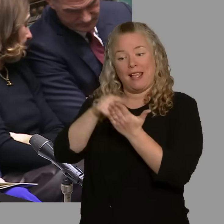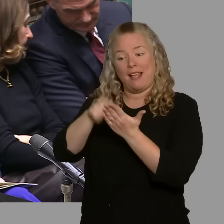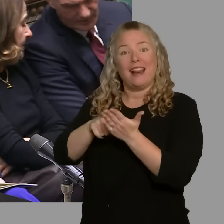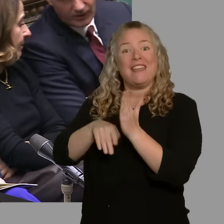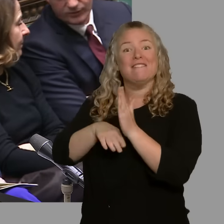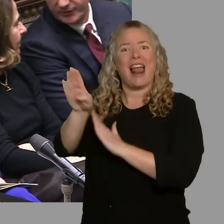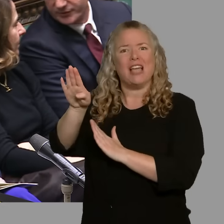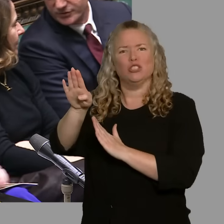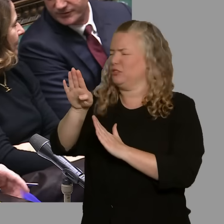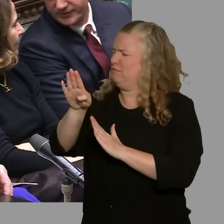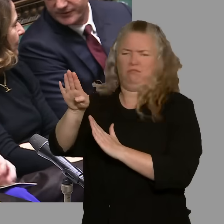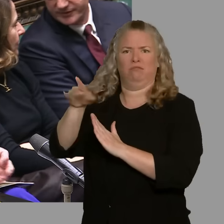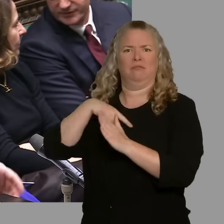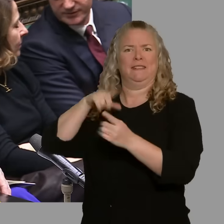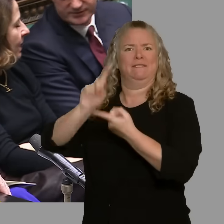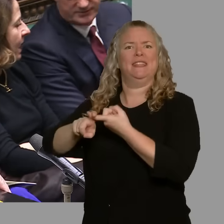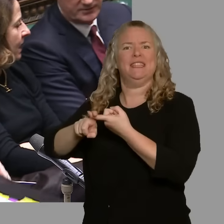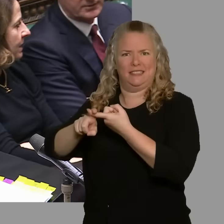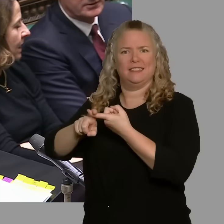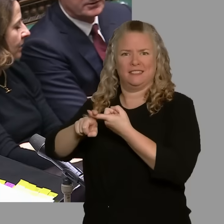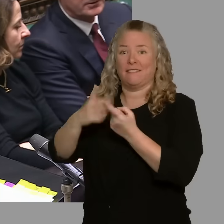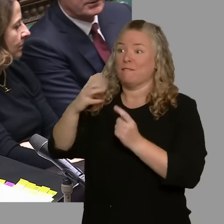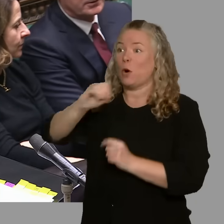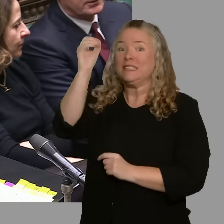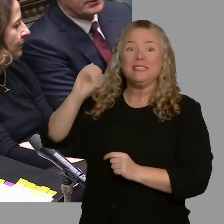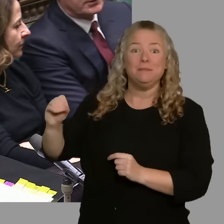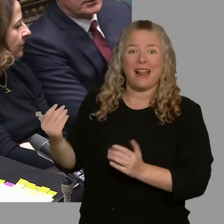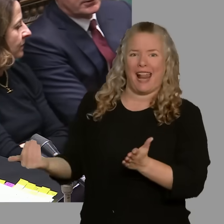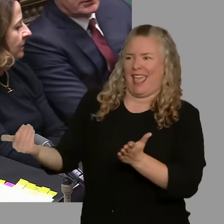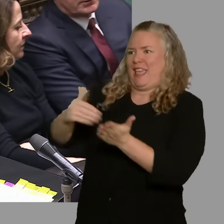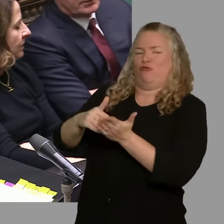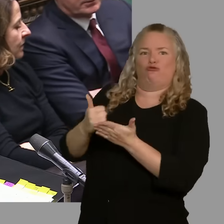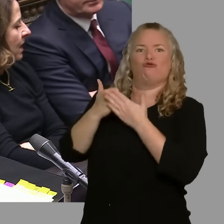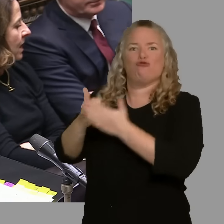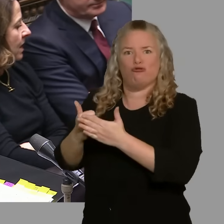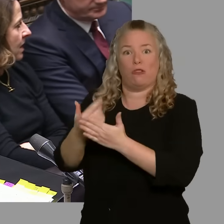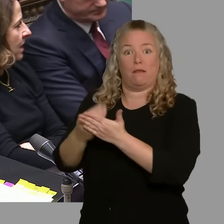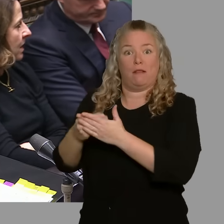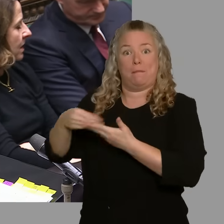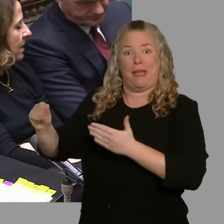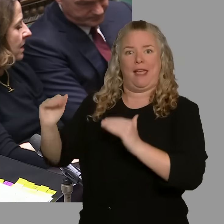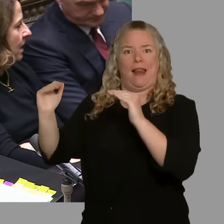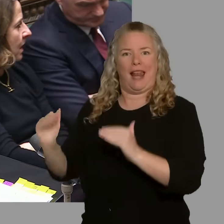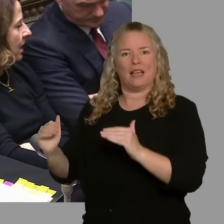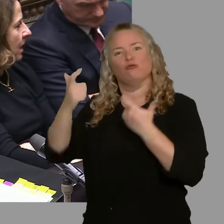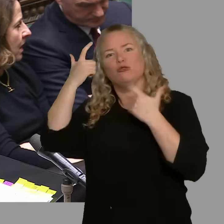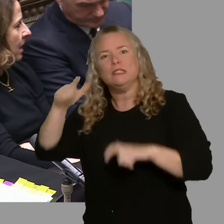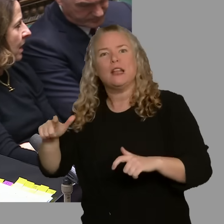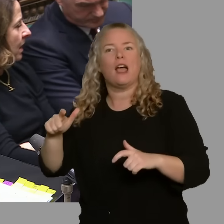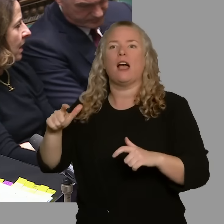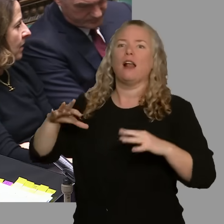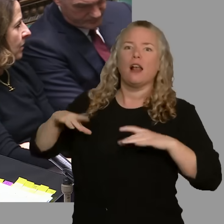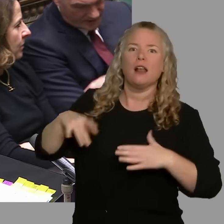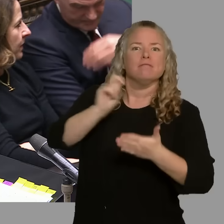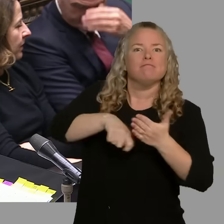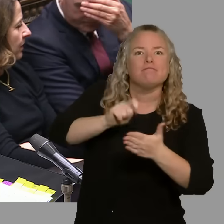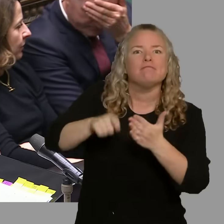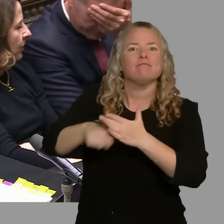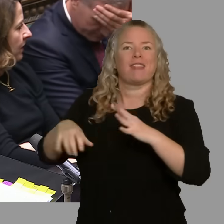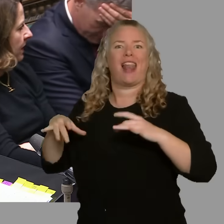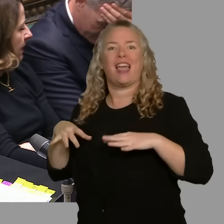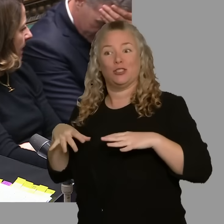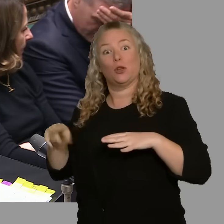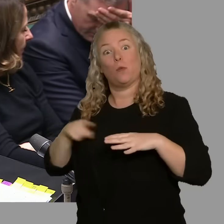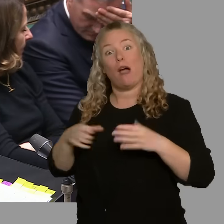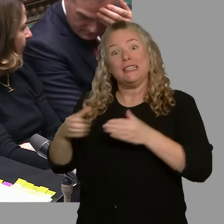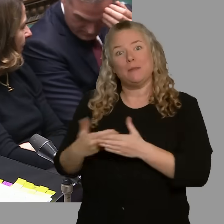billion so that lenders can offer more loans to small businesses. We're of course introducing the most significant package on late payments, a real issue